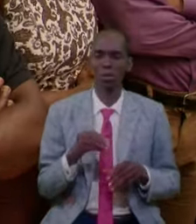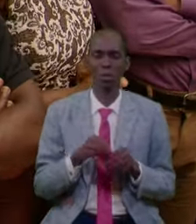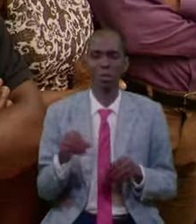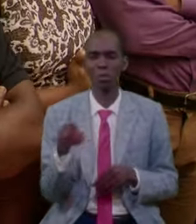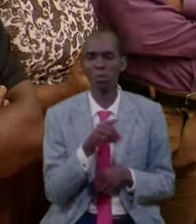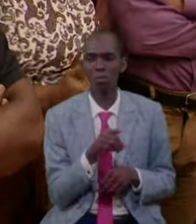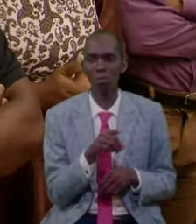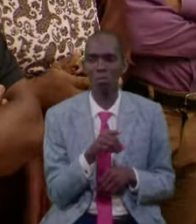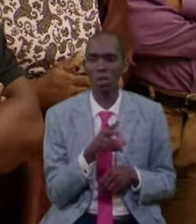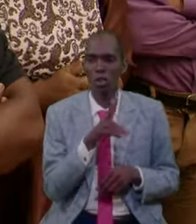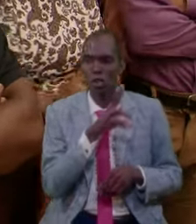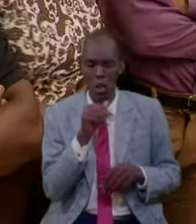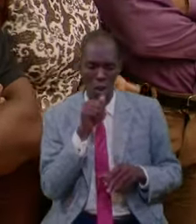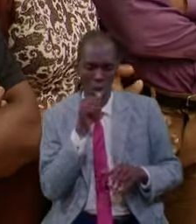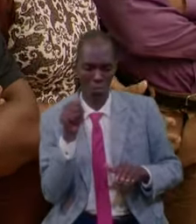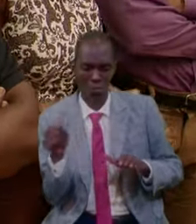no covering up.